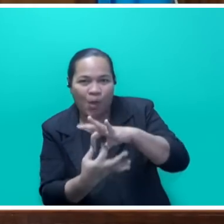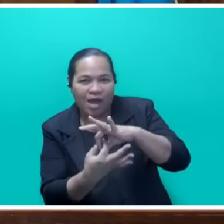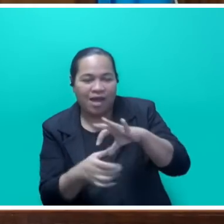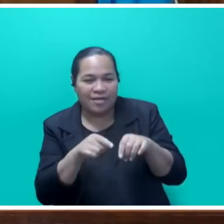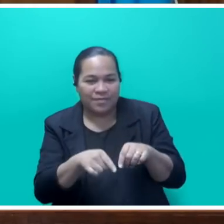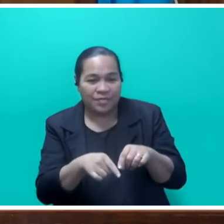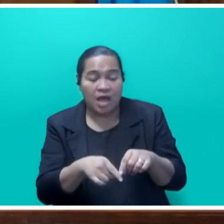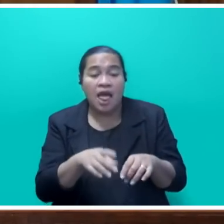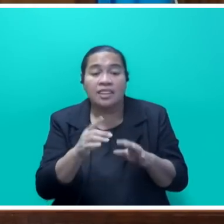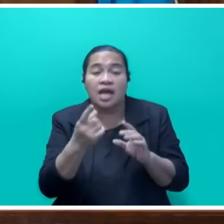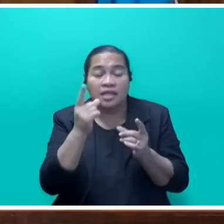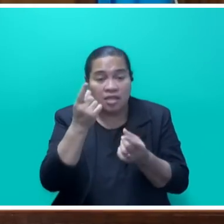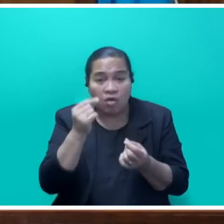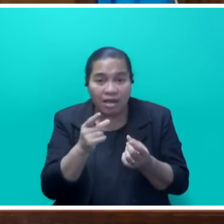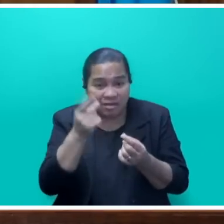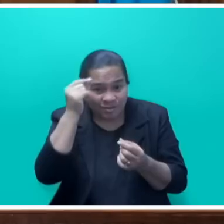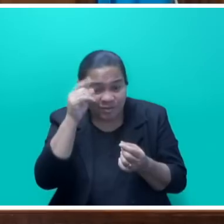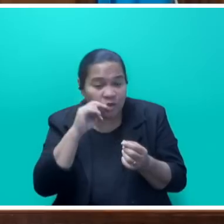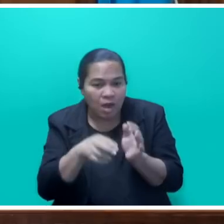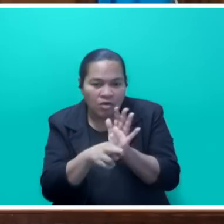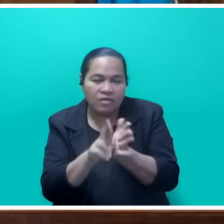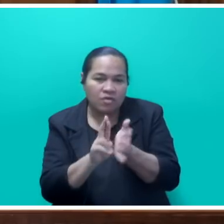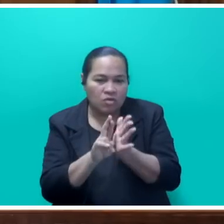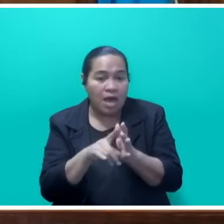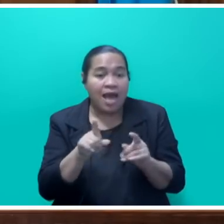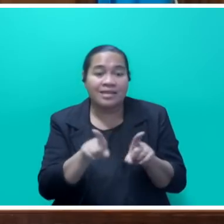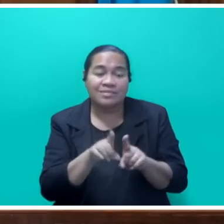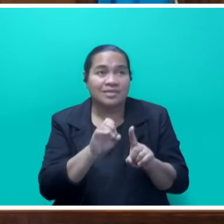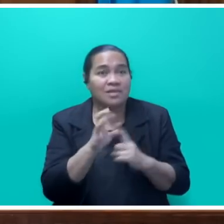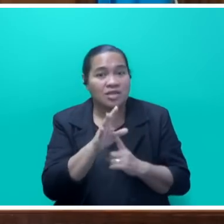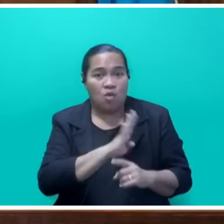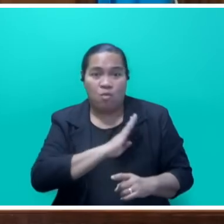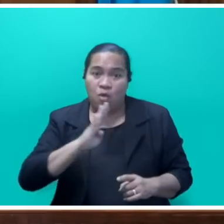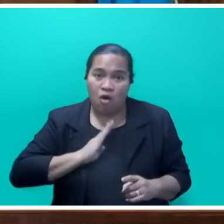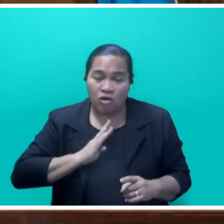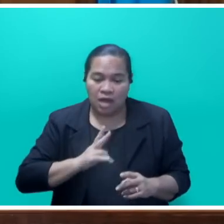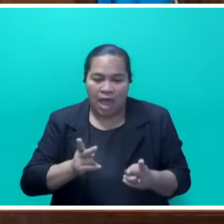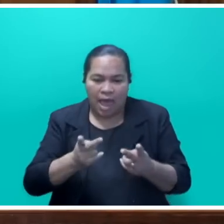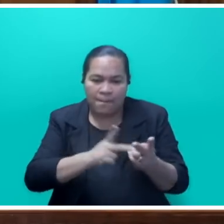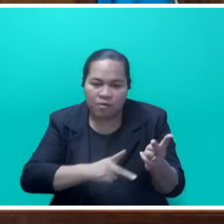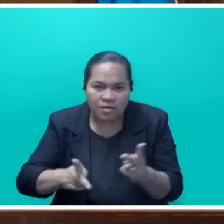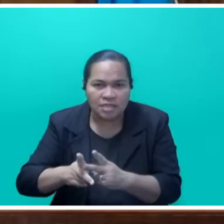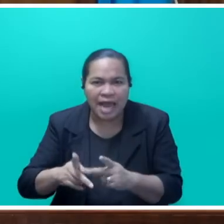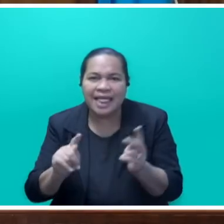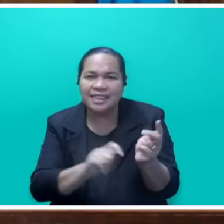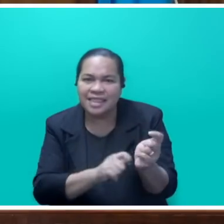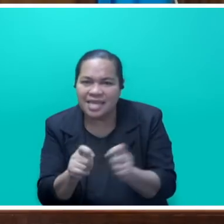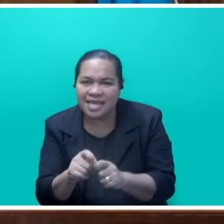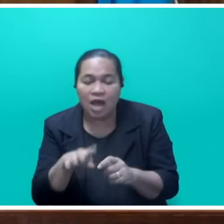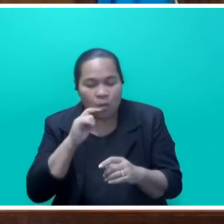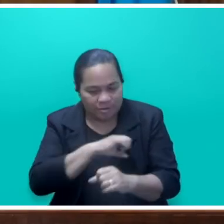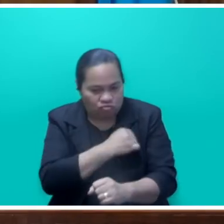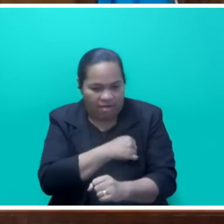will be reviewed. Institutions such as the Itoke Affairs Board and provincial, Tikina and village councils will be